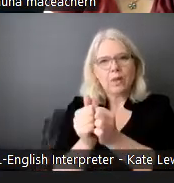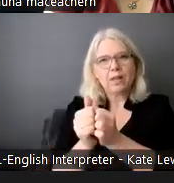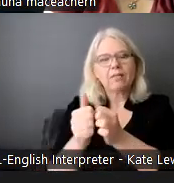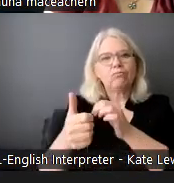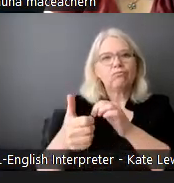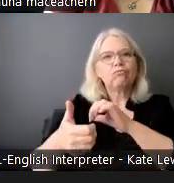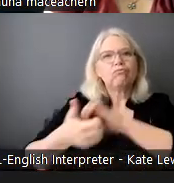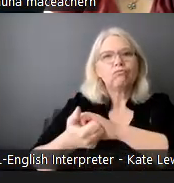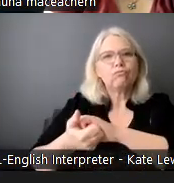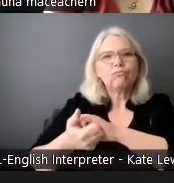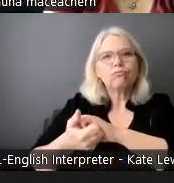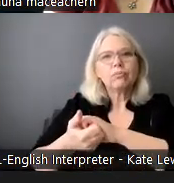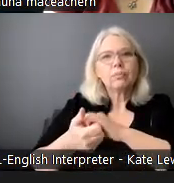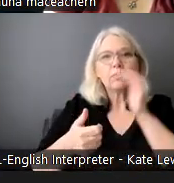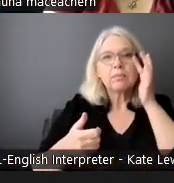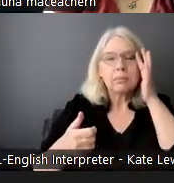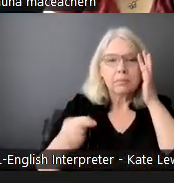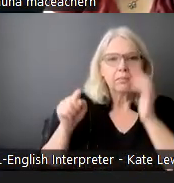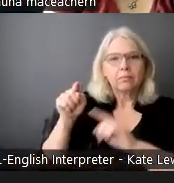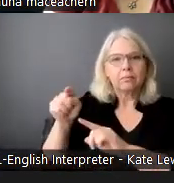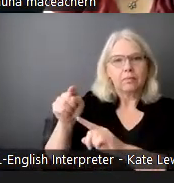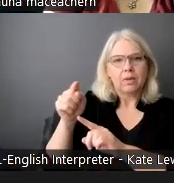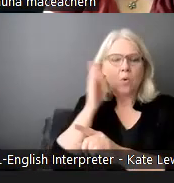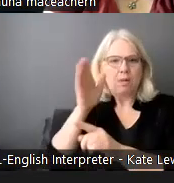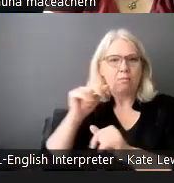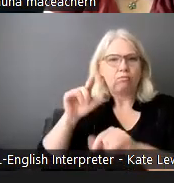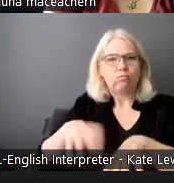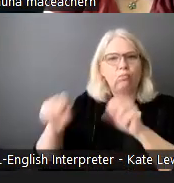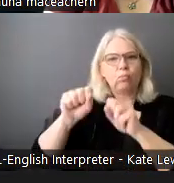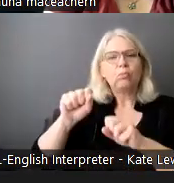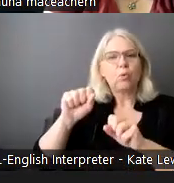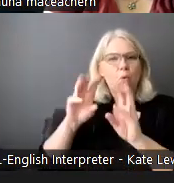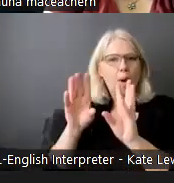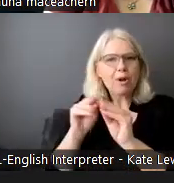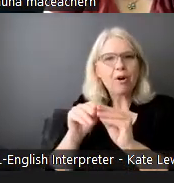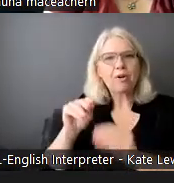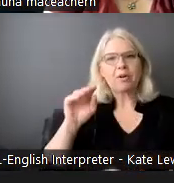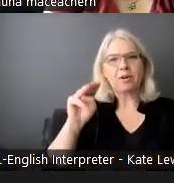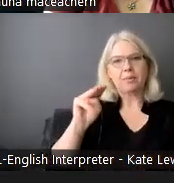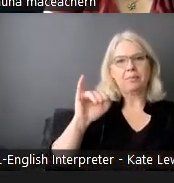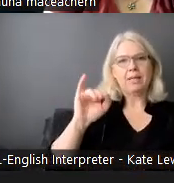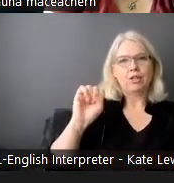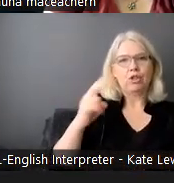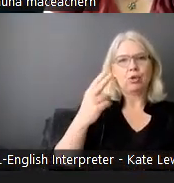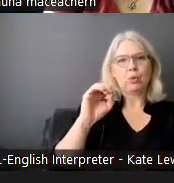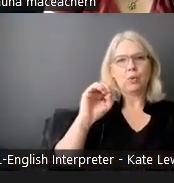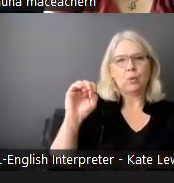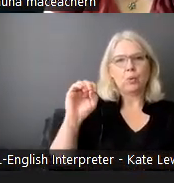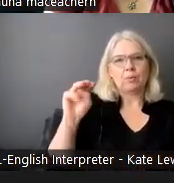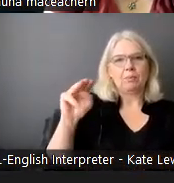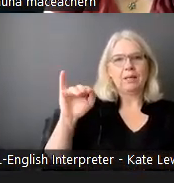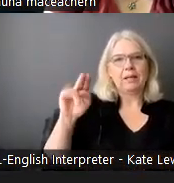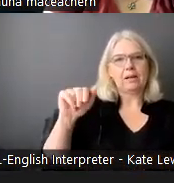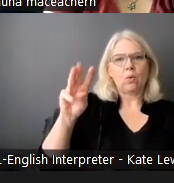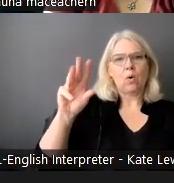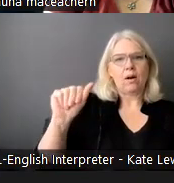Theater. We will be hosting a webinar on Nishu, Nico Nikoi, Wrinkles, which will be a listening and learning and